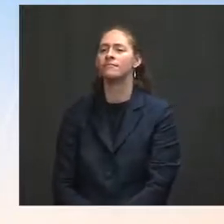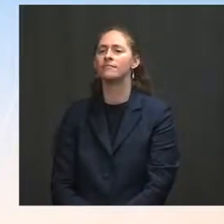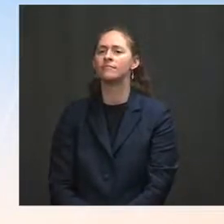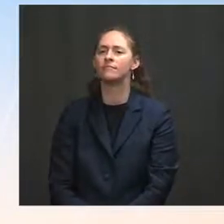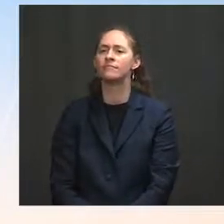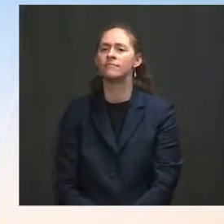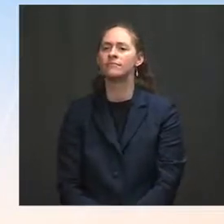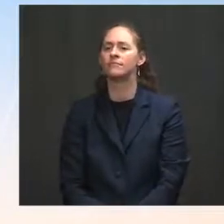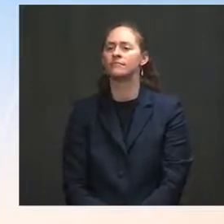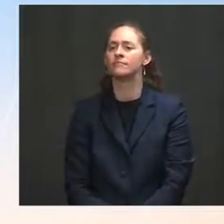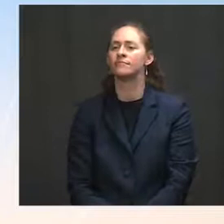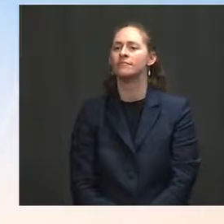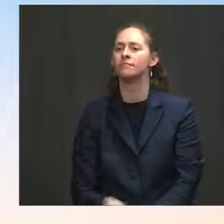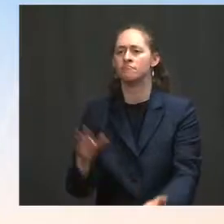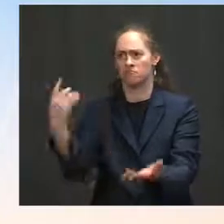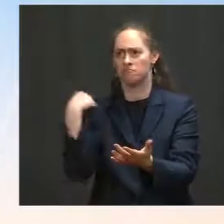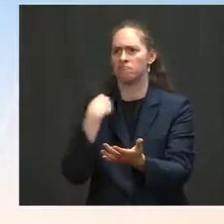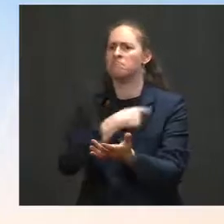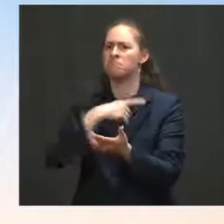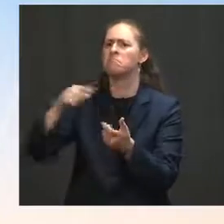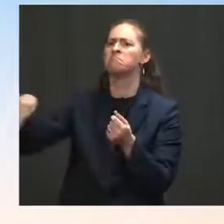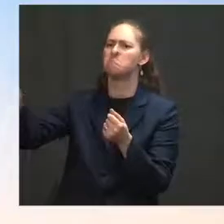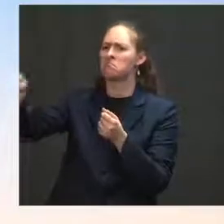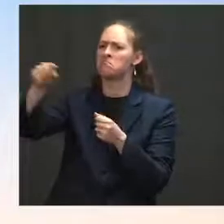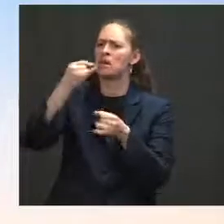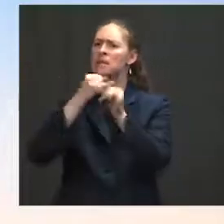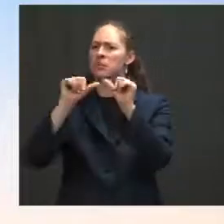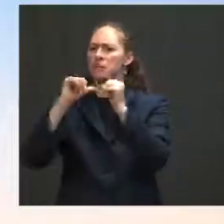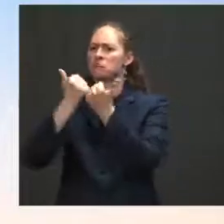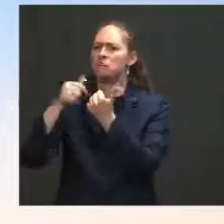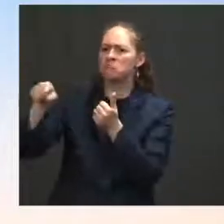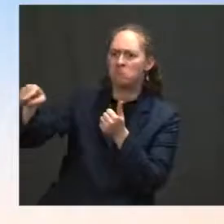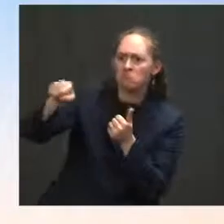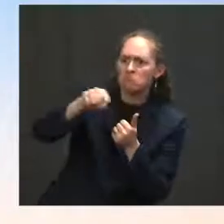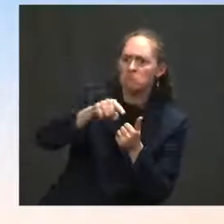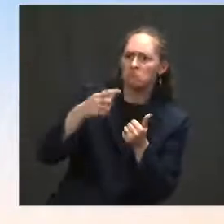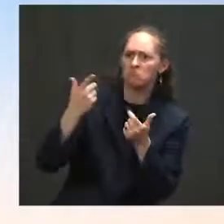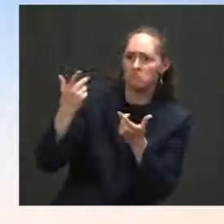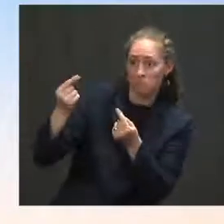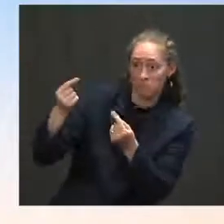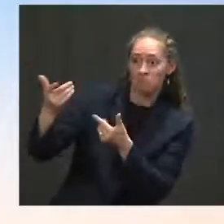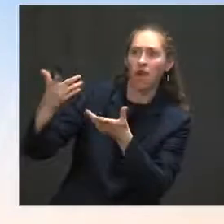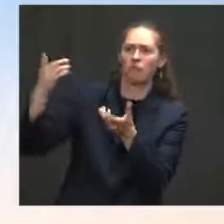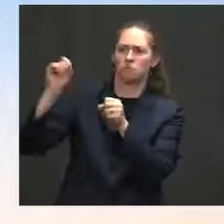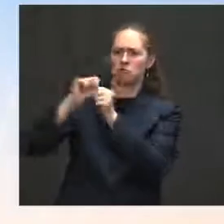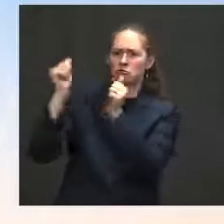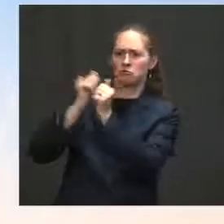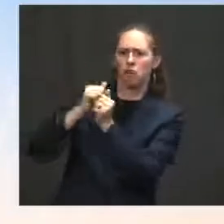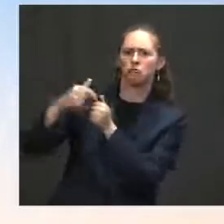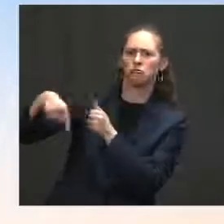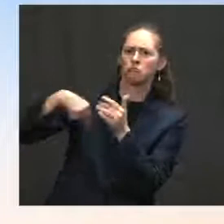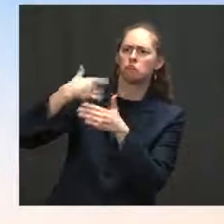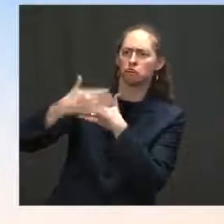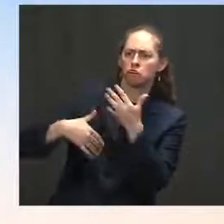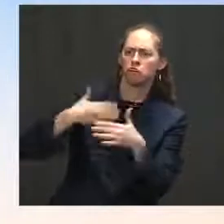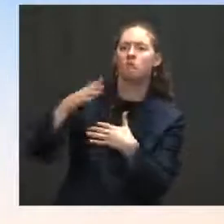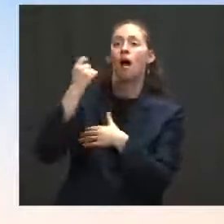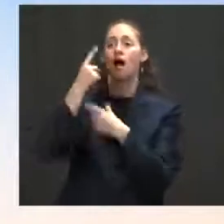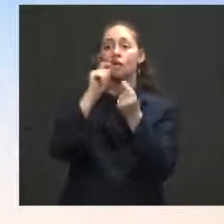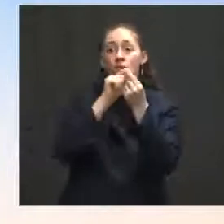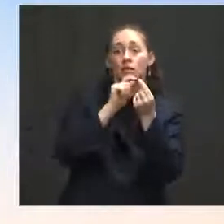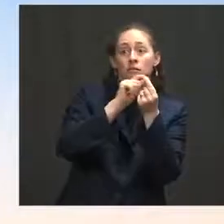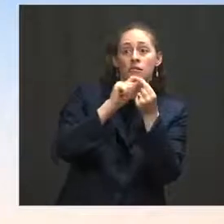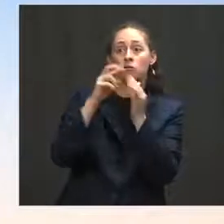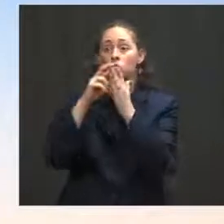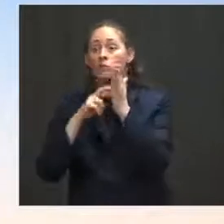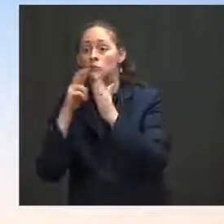develop policies and do that in alignment. The timing of proposed rules, I would point you to each agency. Obviously, as you know, that takes some time